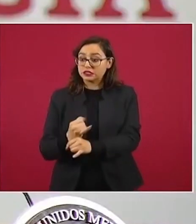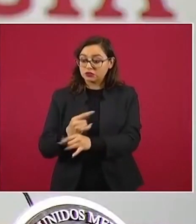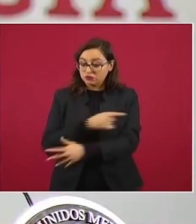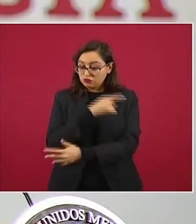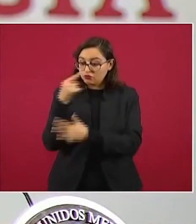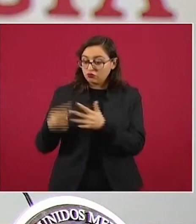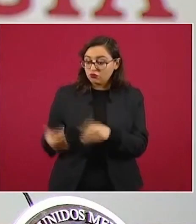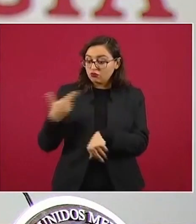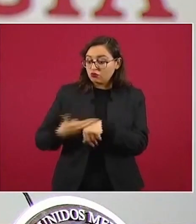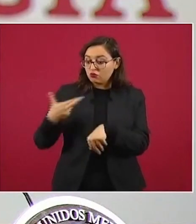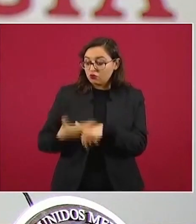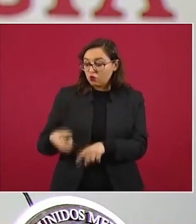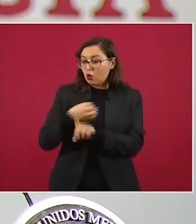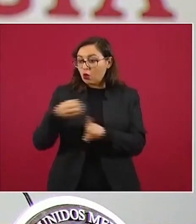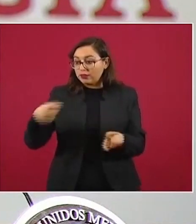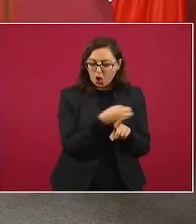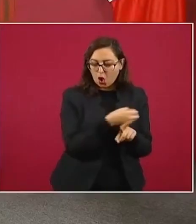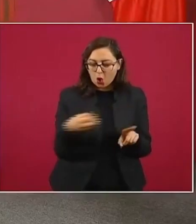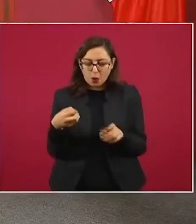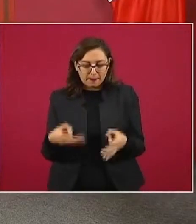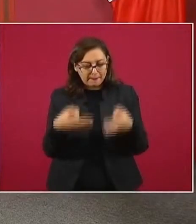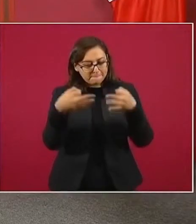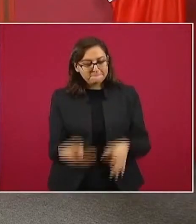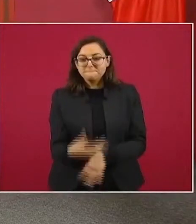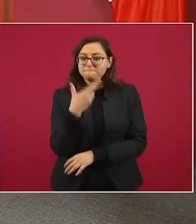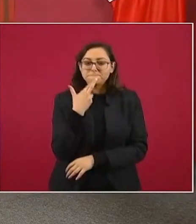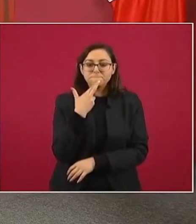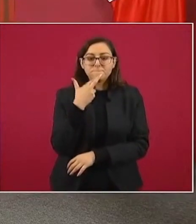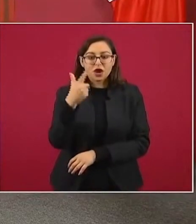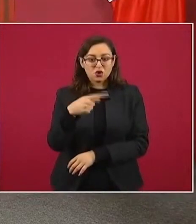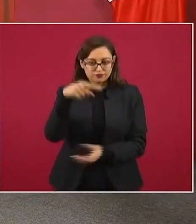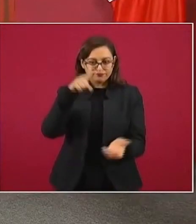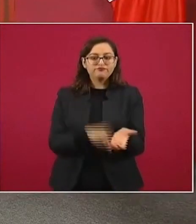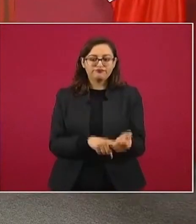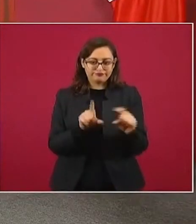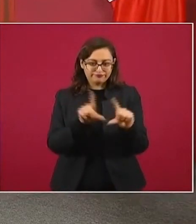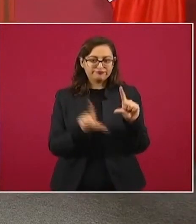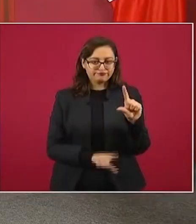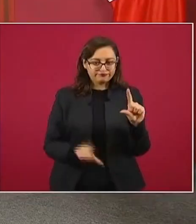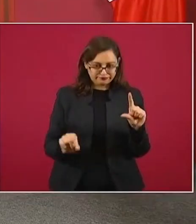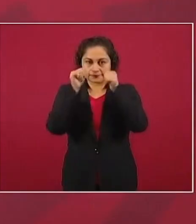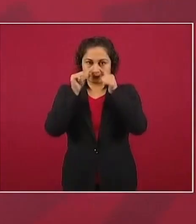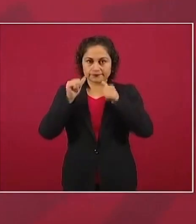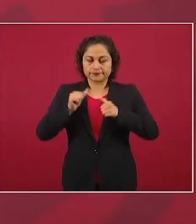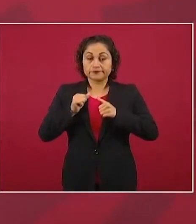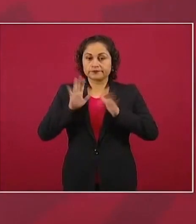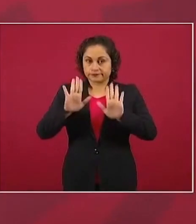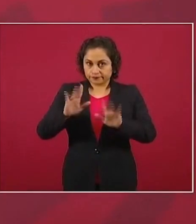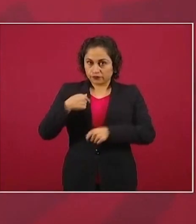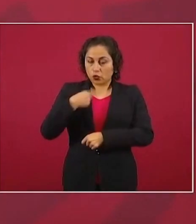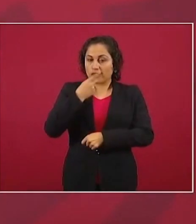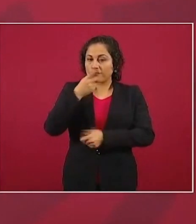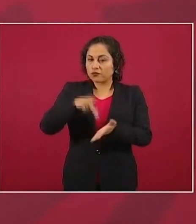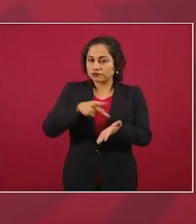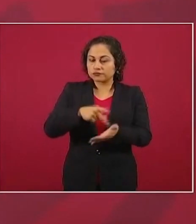say despite initial shortages of the vaccine, everyone in the country can expect equal access as supplies permit.